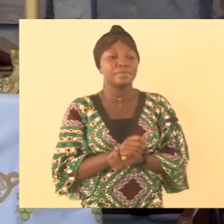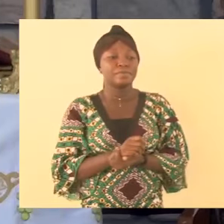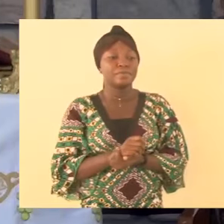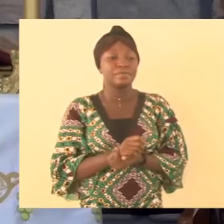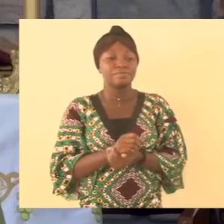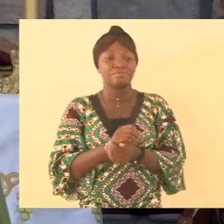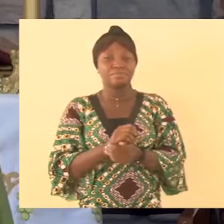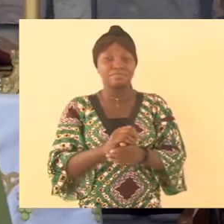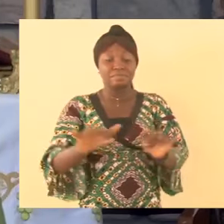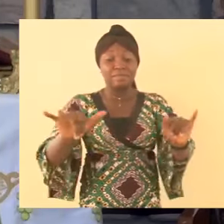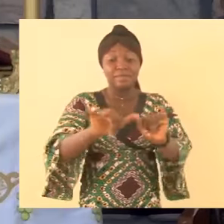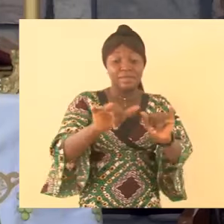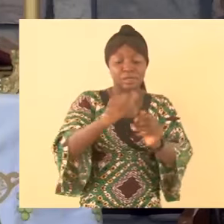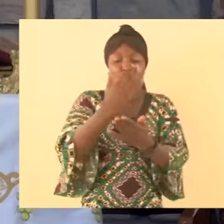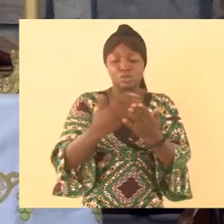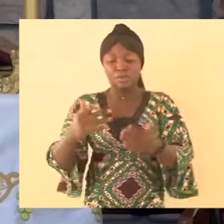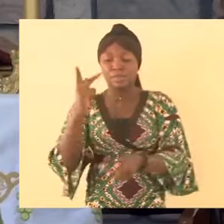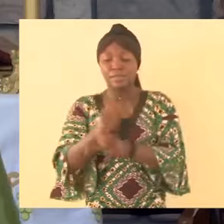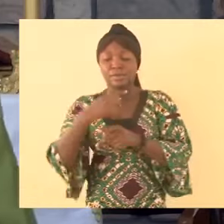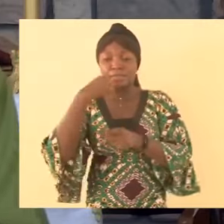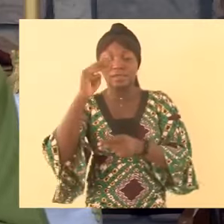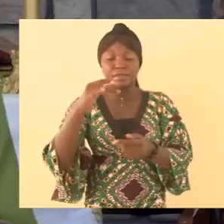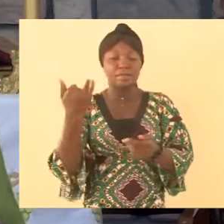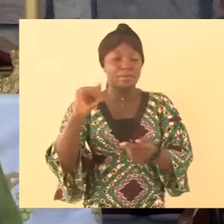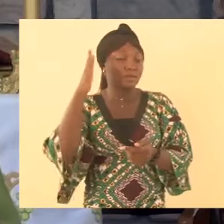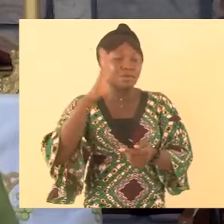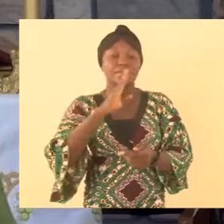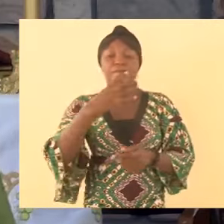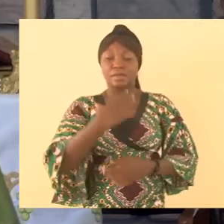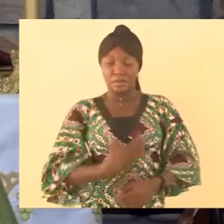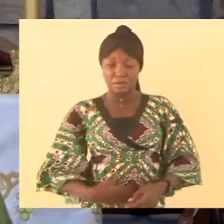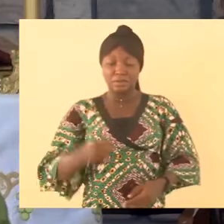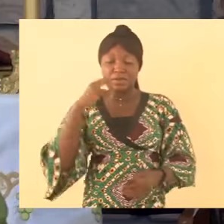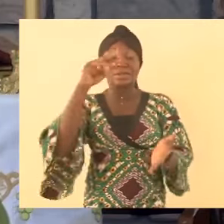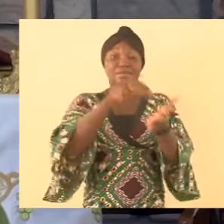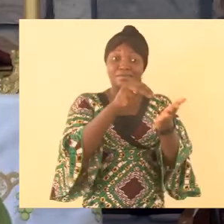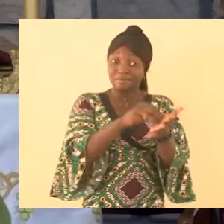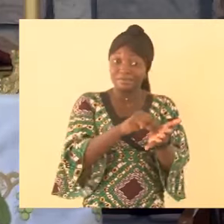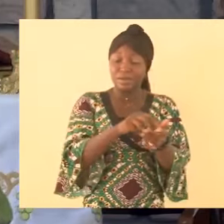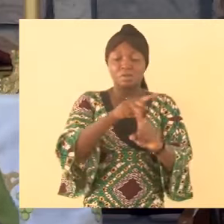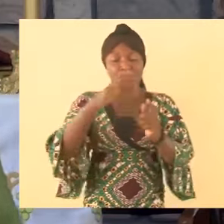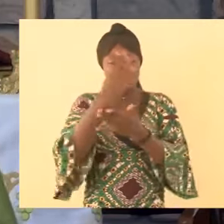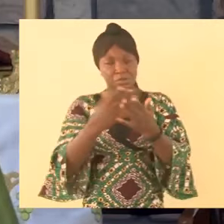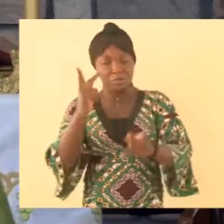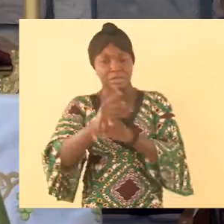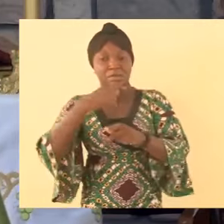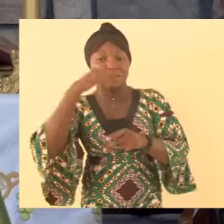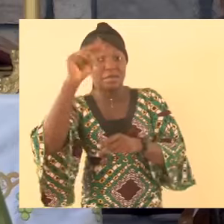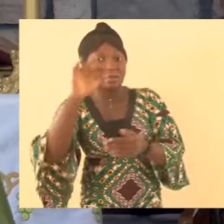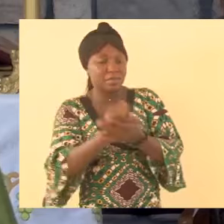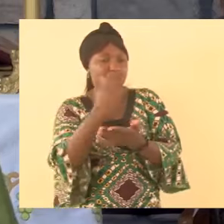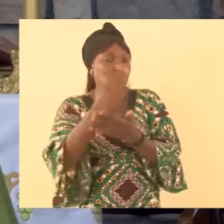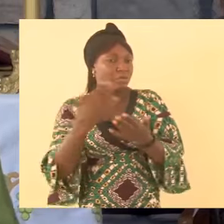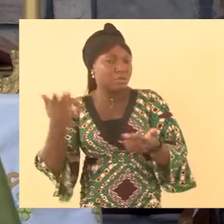has a genetic dimension. Something keeps telling them that there will be hunger. He's a millionaire. He's a multimillionaire. But something keeps telling them